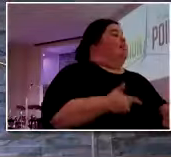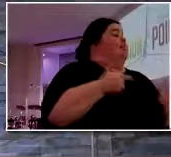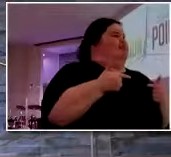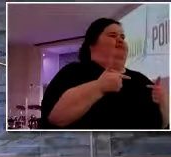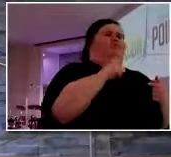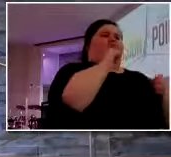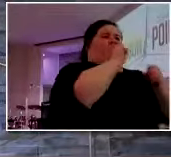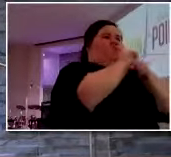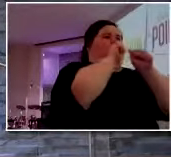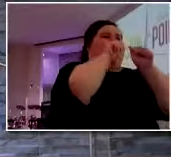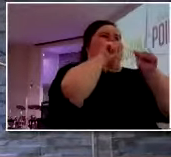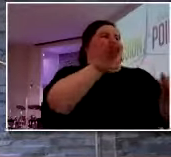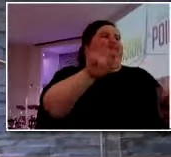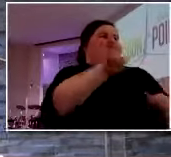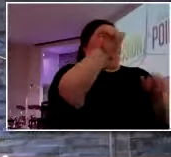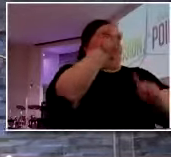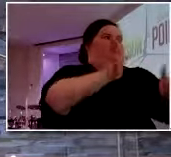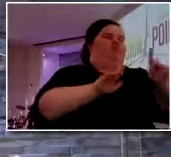sing to other people.